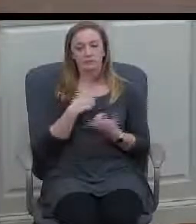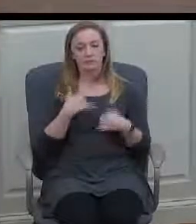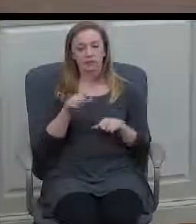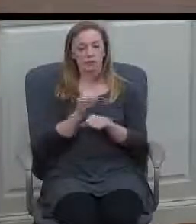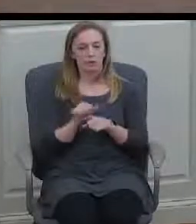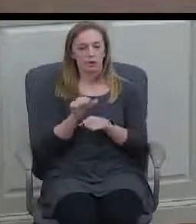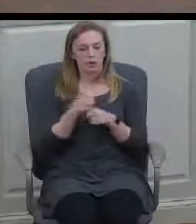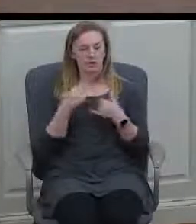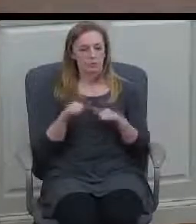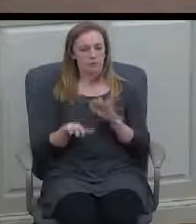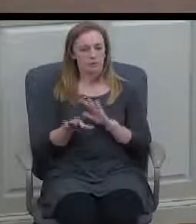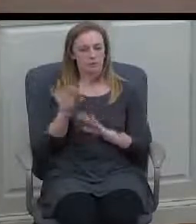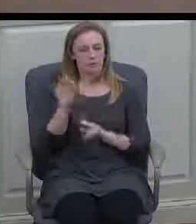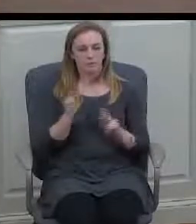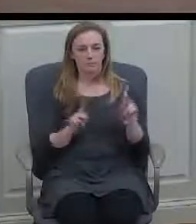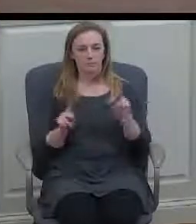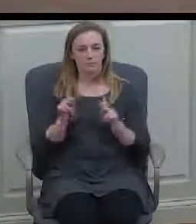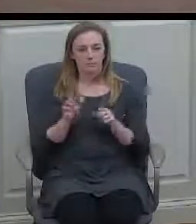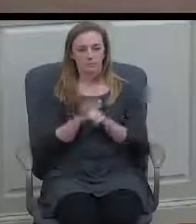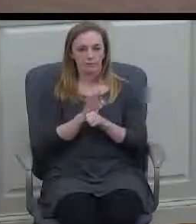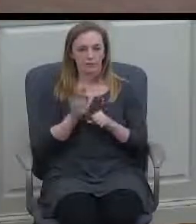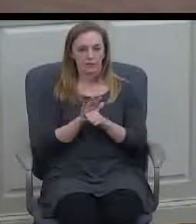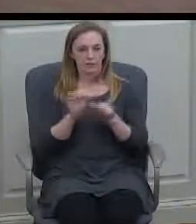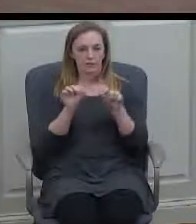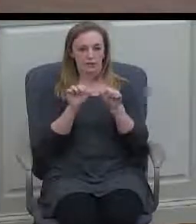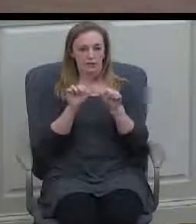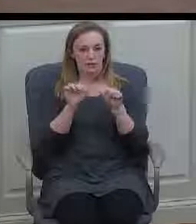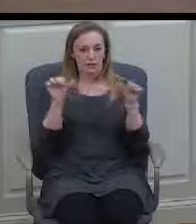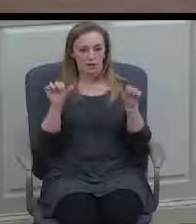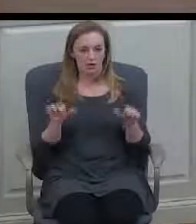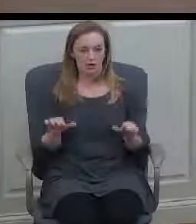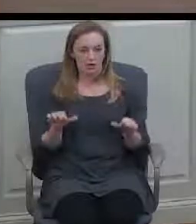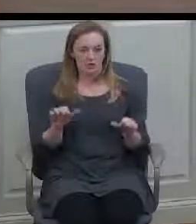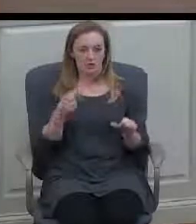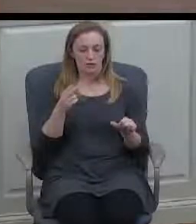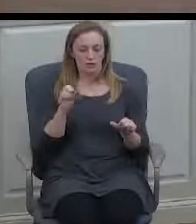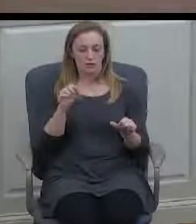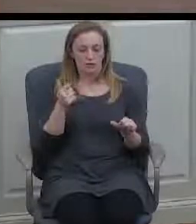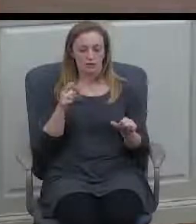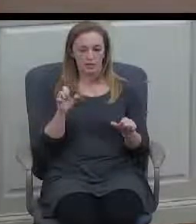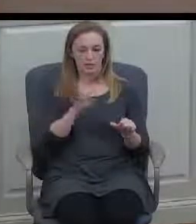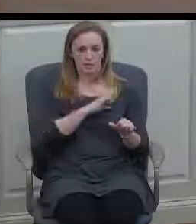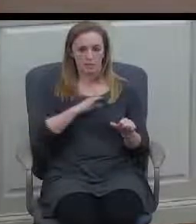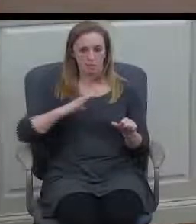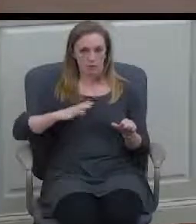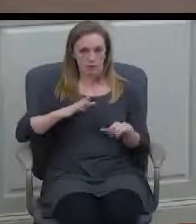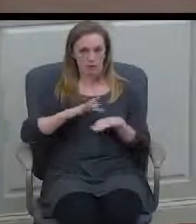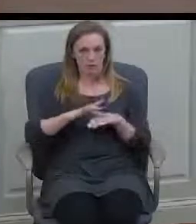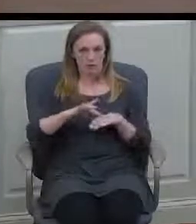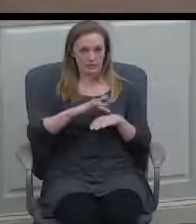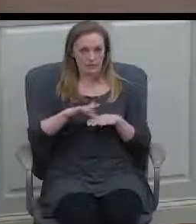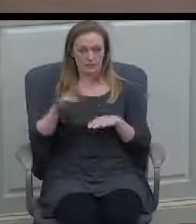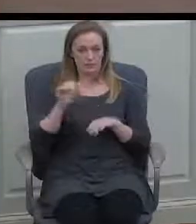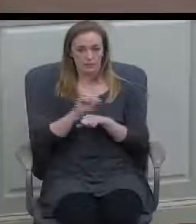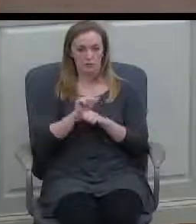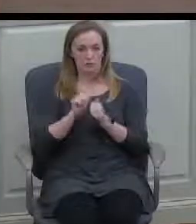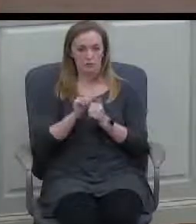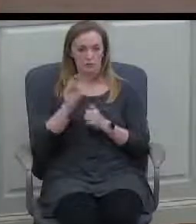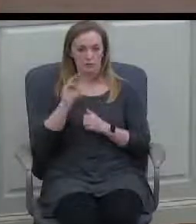trying to find people to fill the Architectural Heritage Board vacancies, to work with the mayor on that.